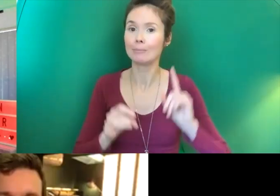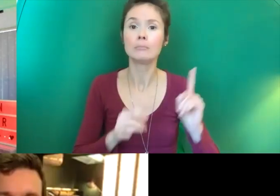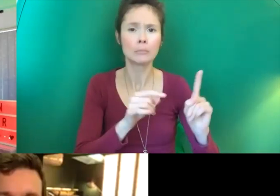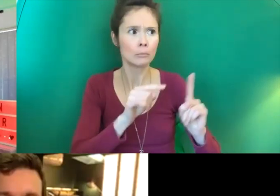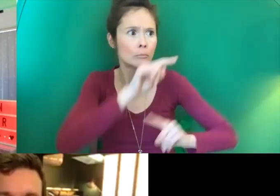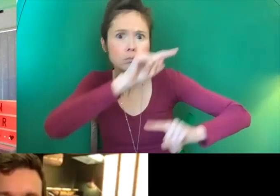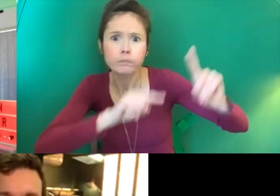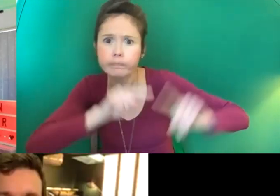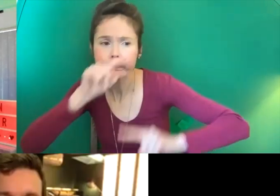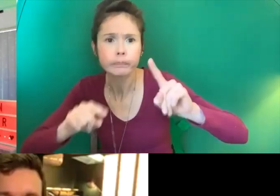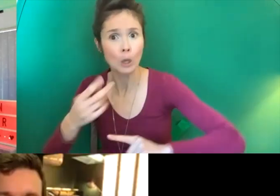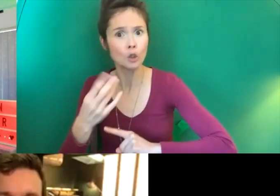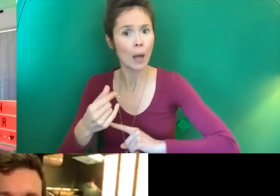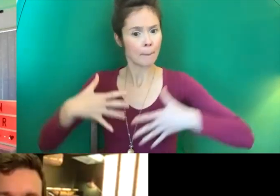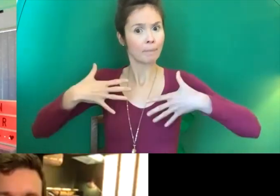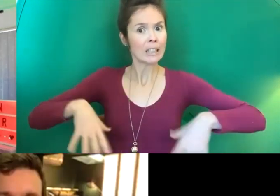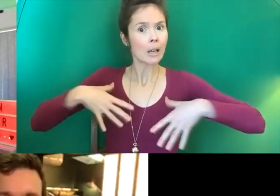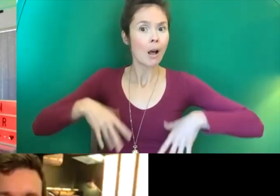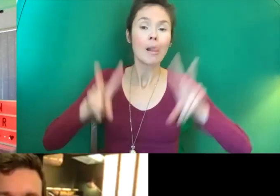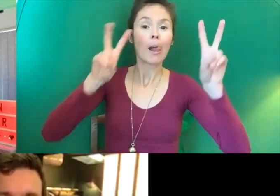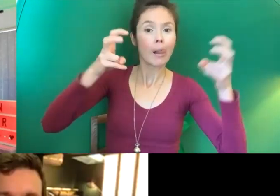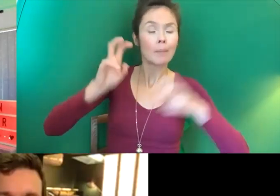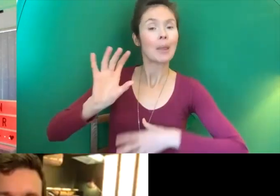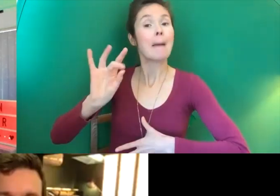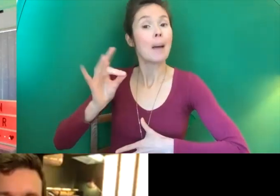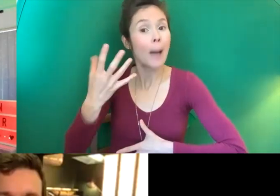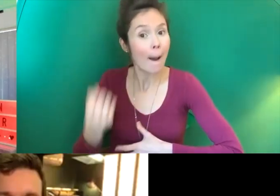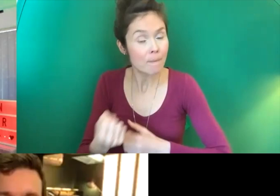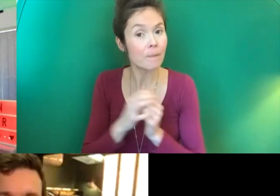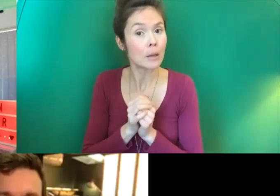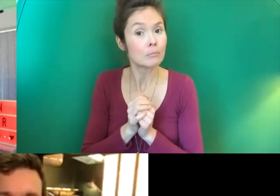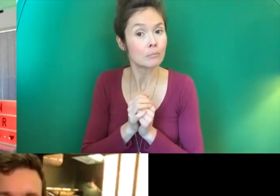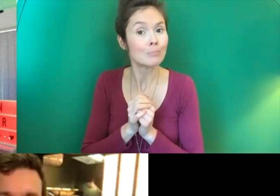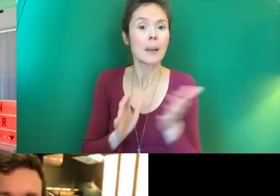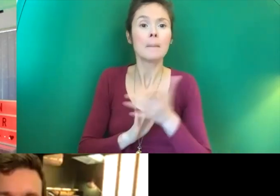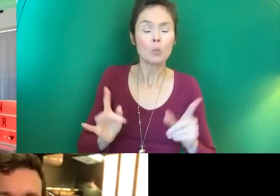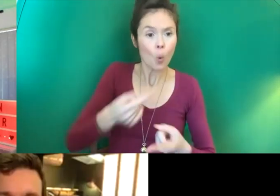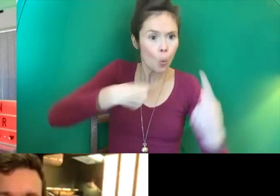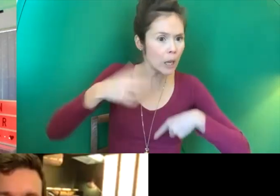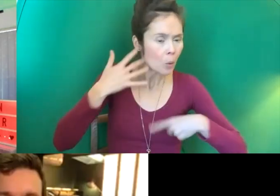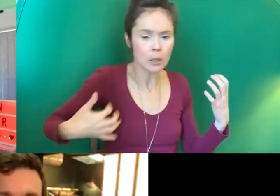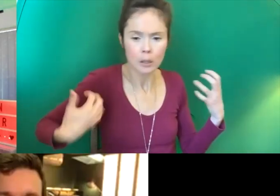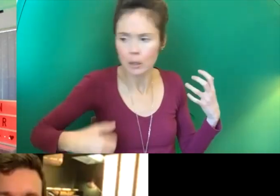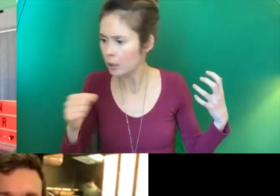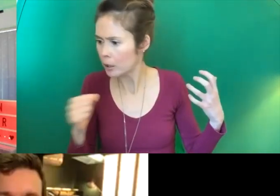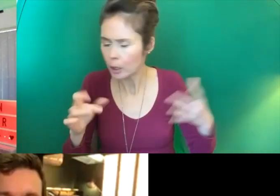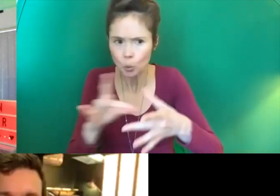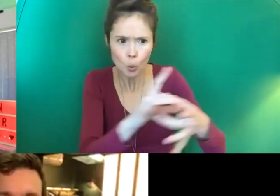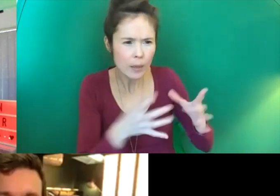of kind of the nuances when we were playing, which I think was really, really important. And I think the other